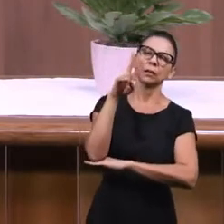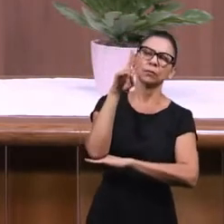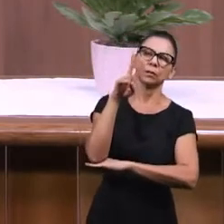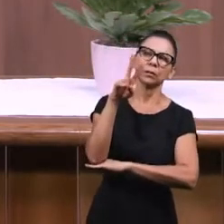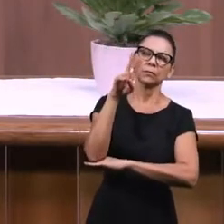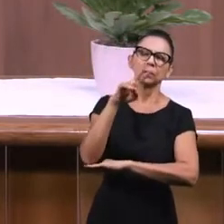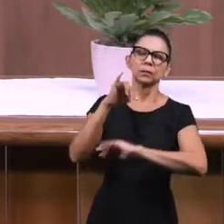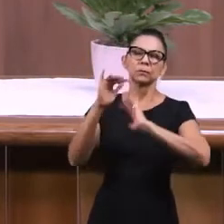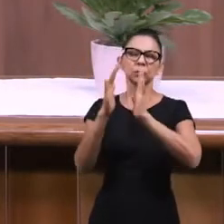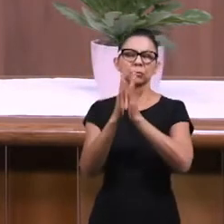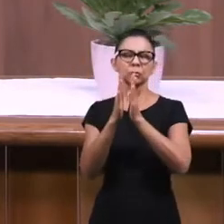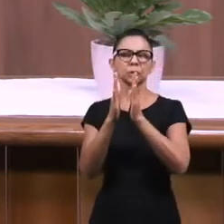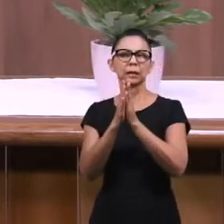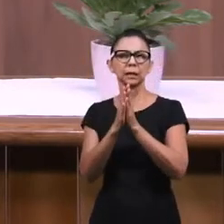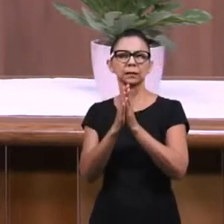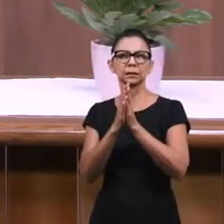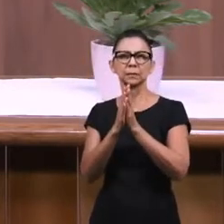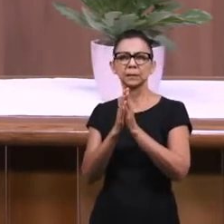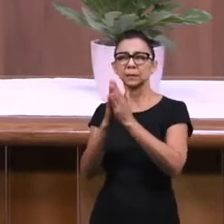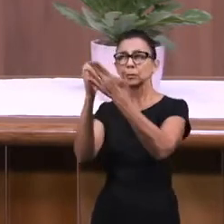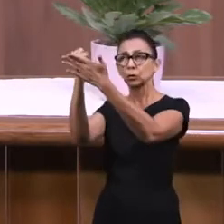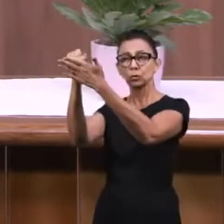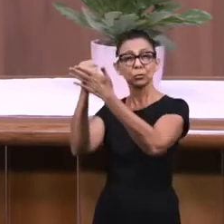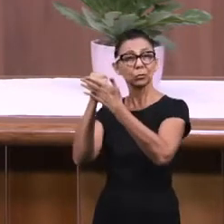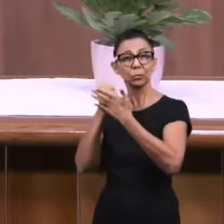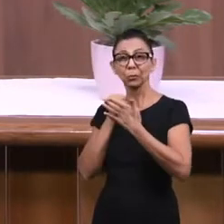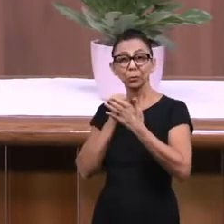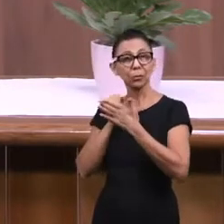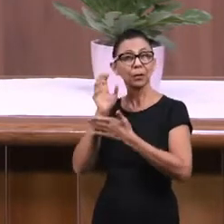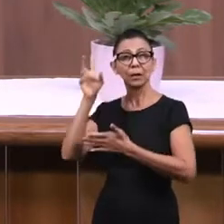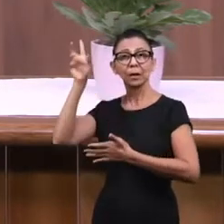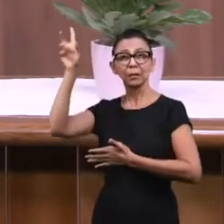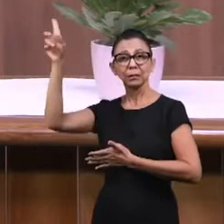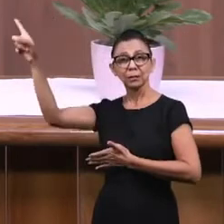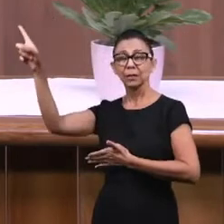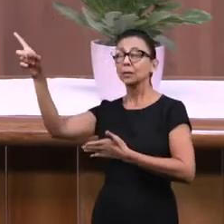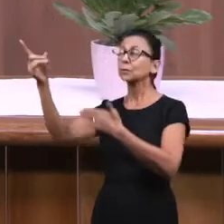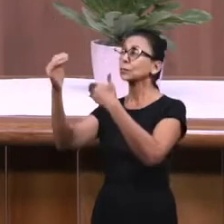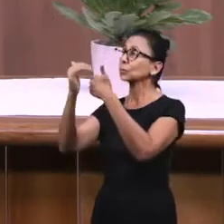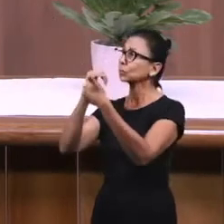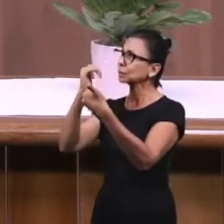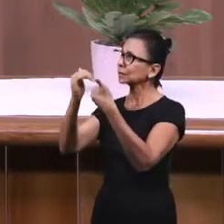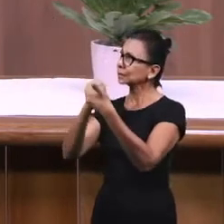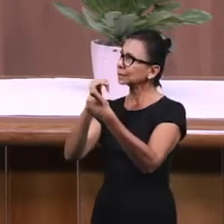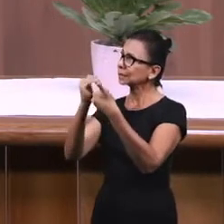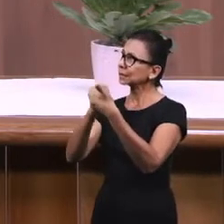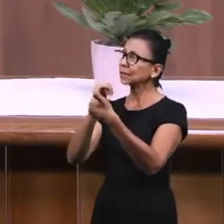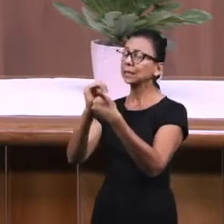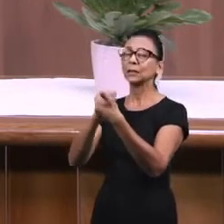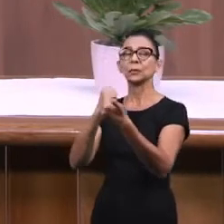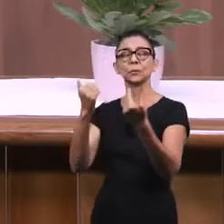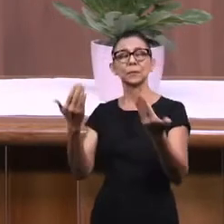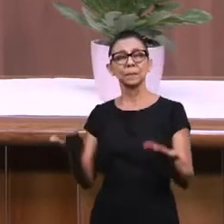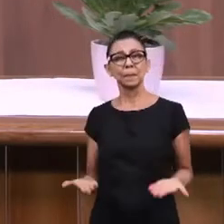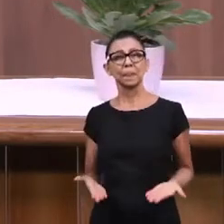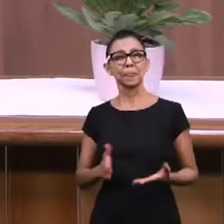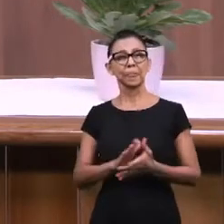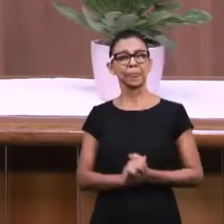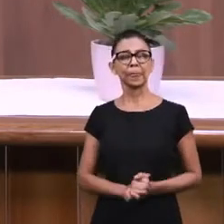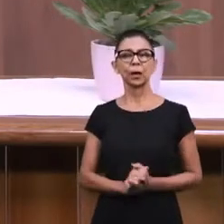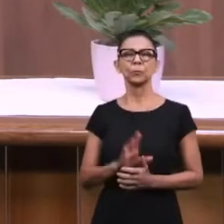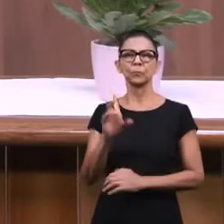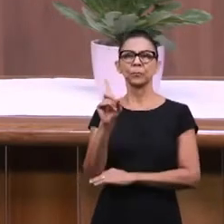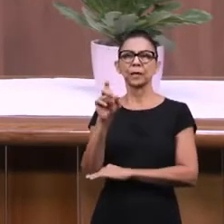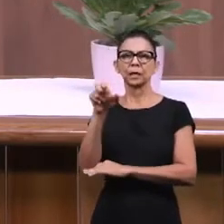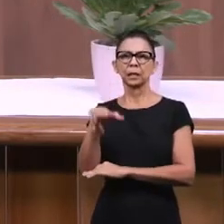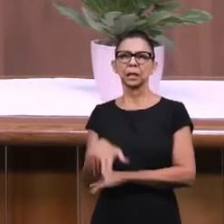difficulties and its context, but a vision that saw the Lord's guidance, where he could